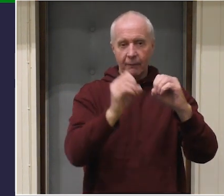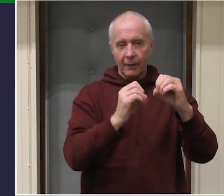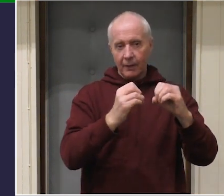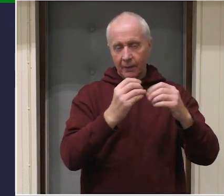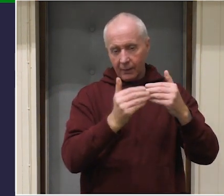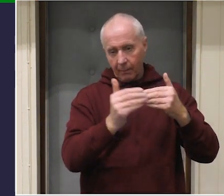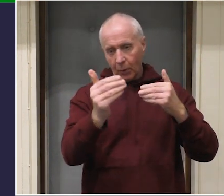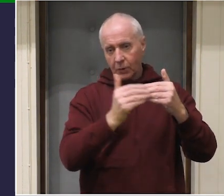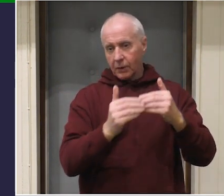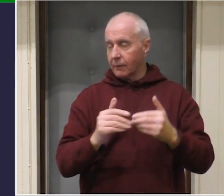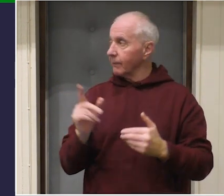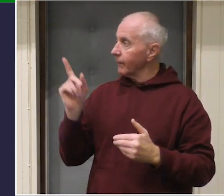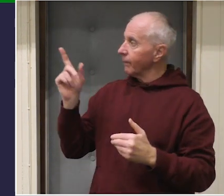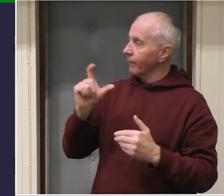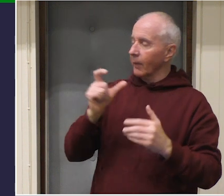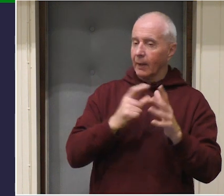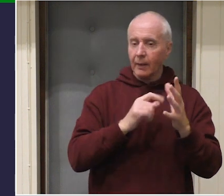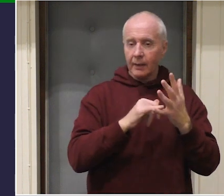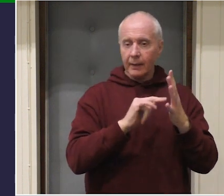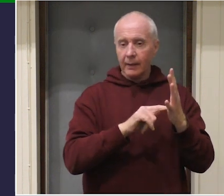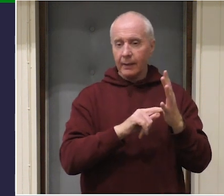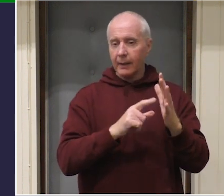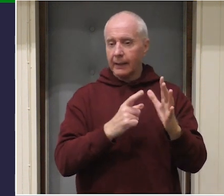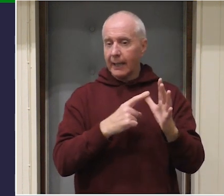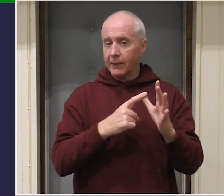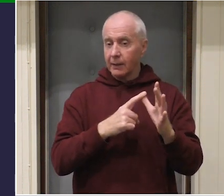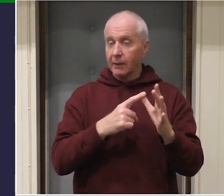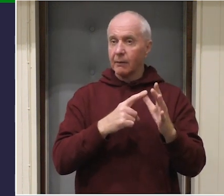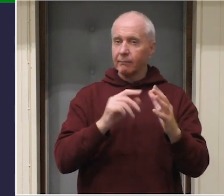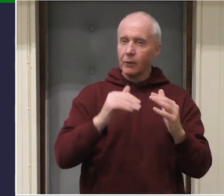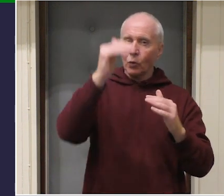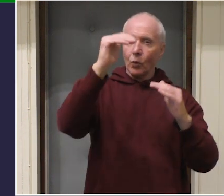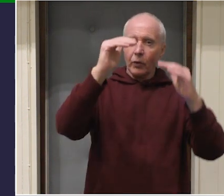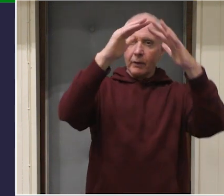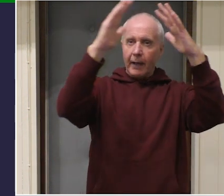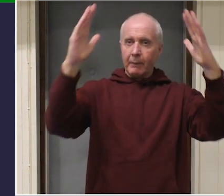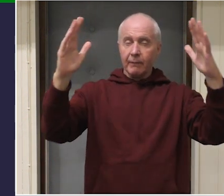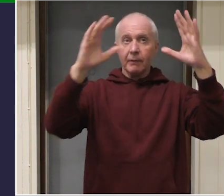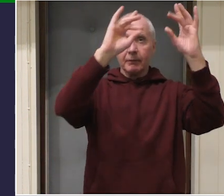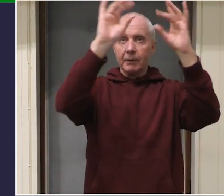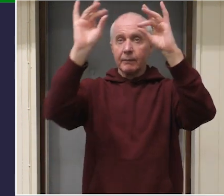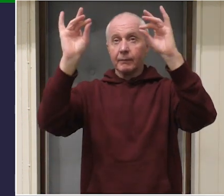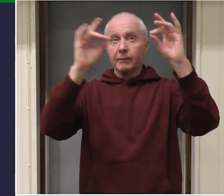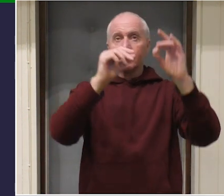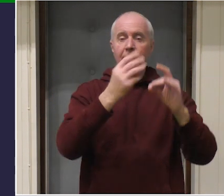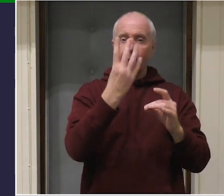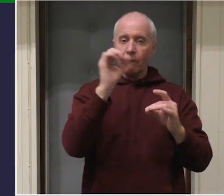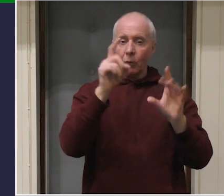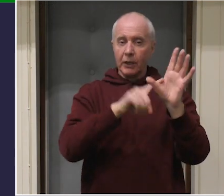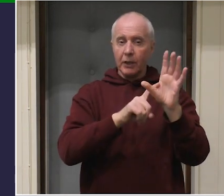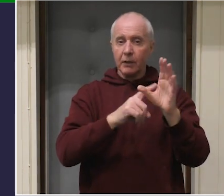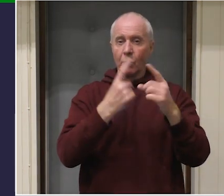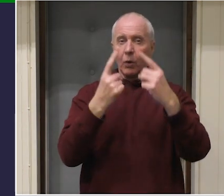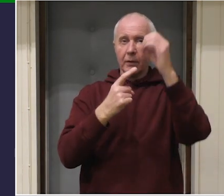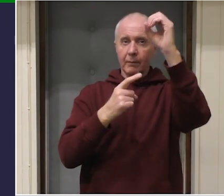object, Castor, another bright star in the Northern Hemisphere, and he found that you could see two stars, and over those 40 years, one had